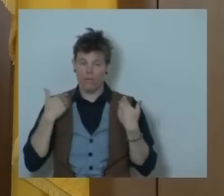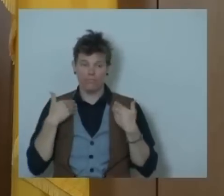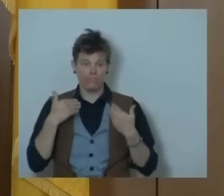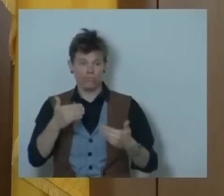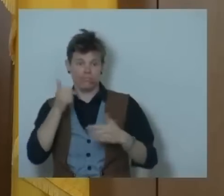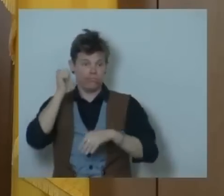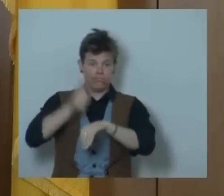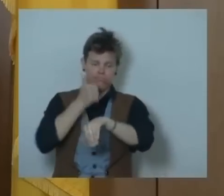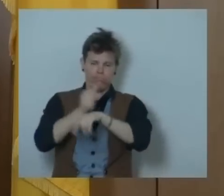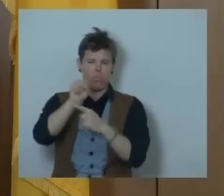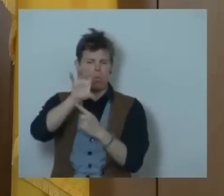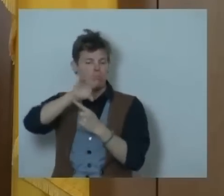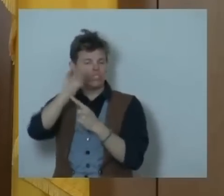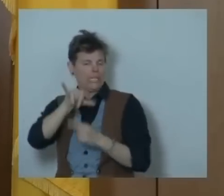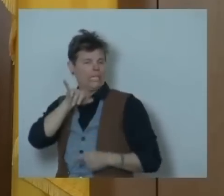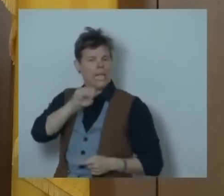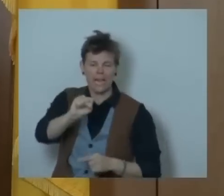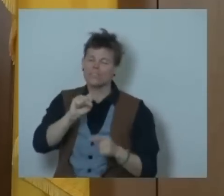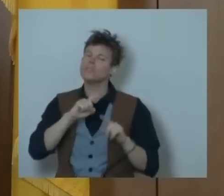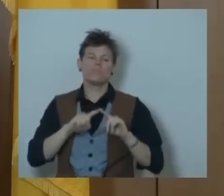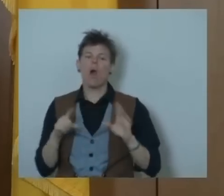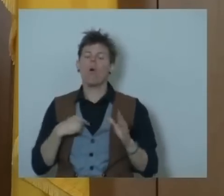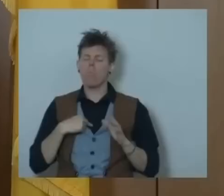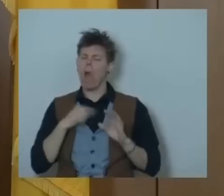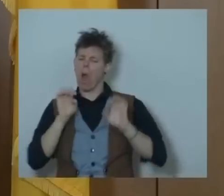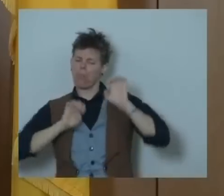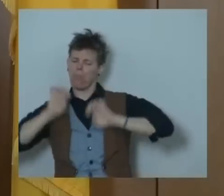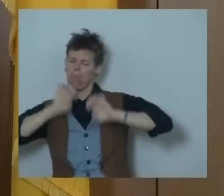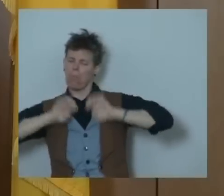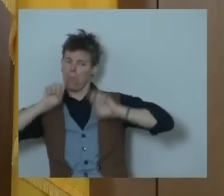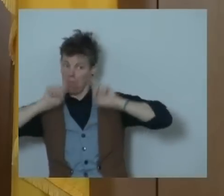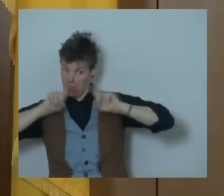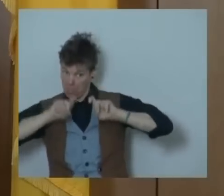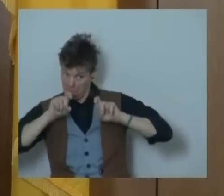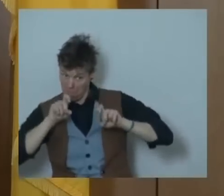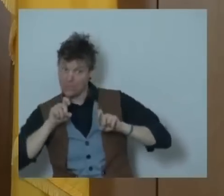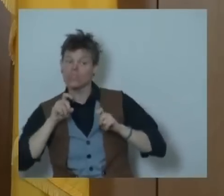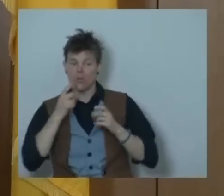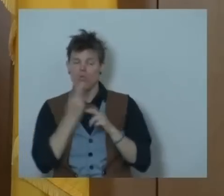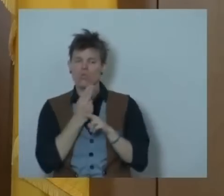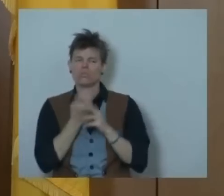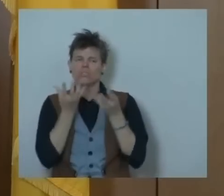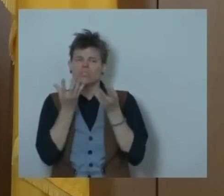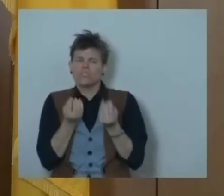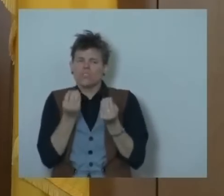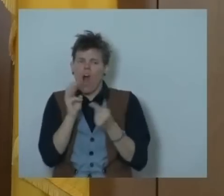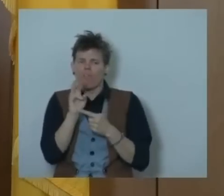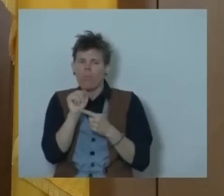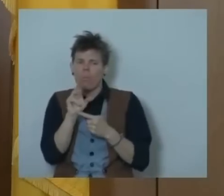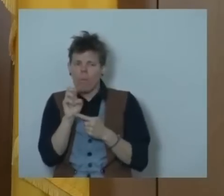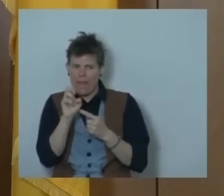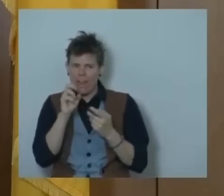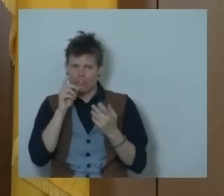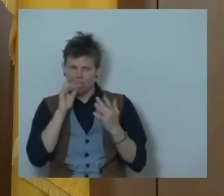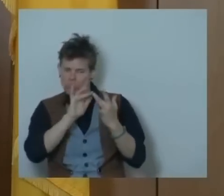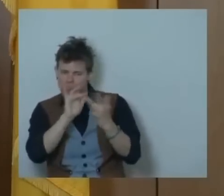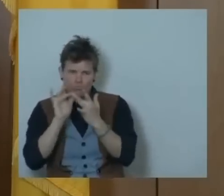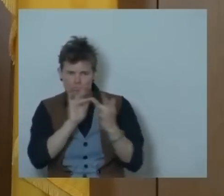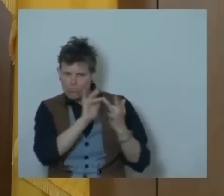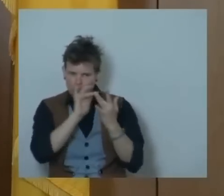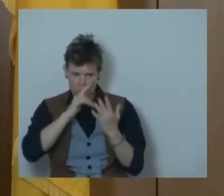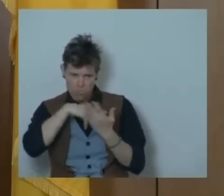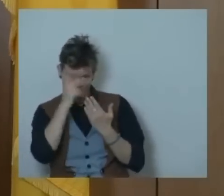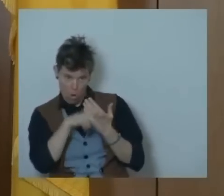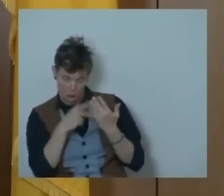really testing that software for contact tracing, and so far so good. We also looked